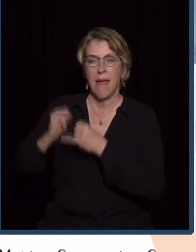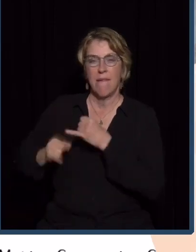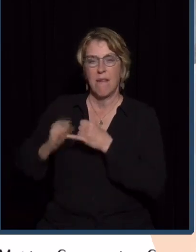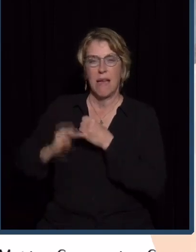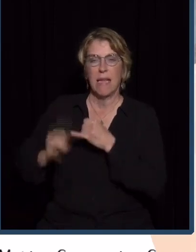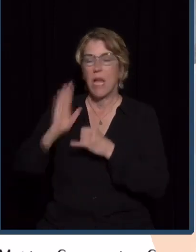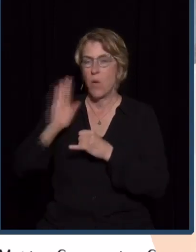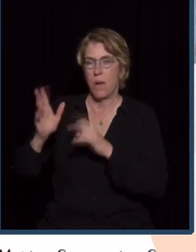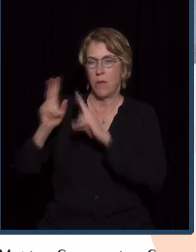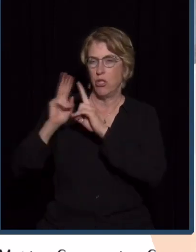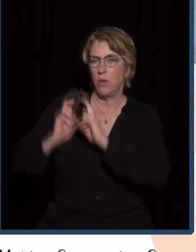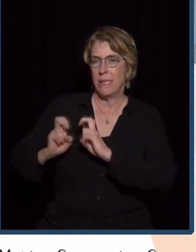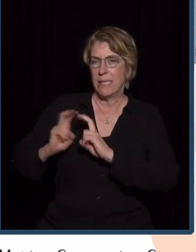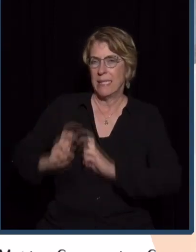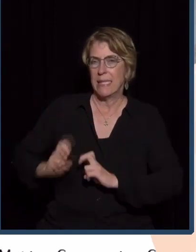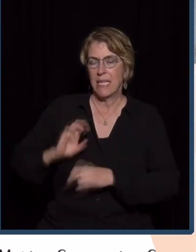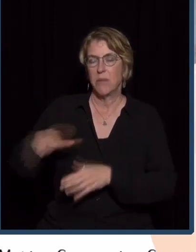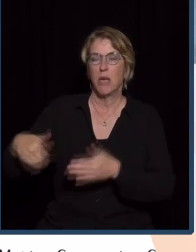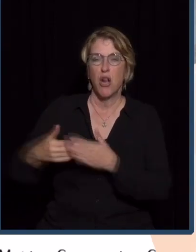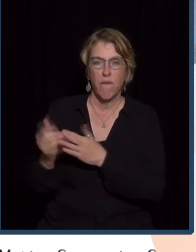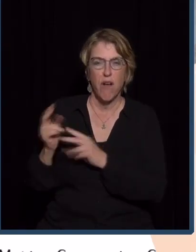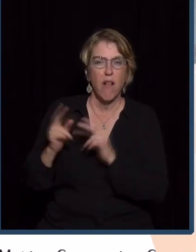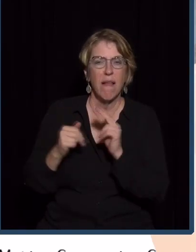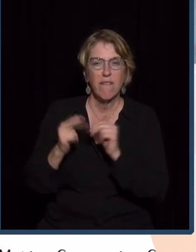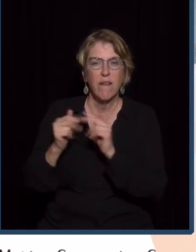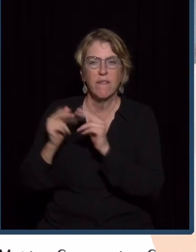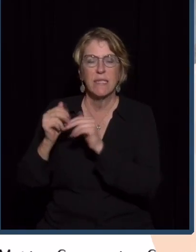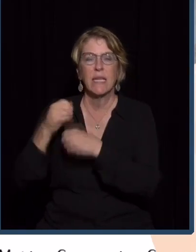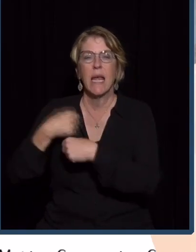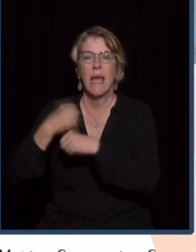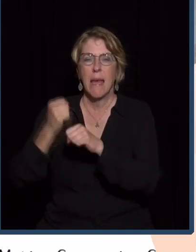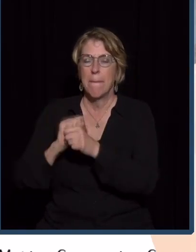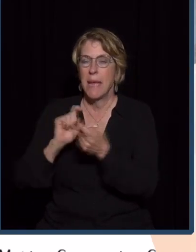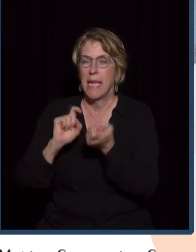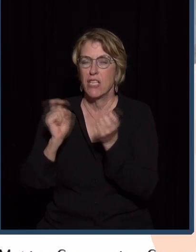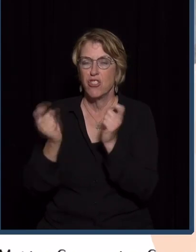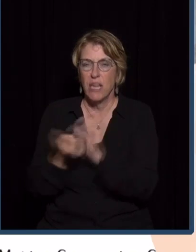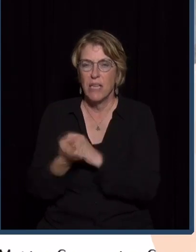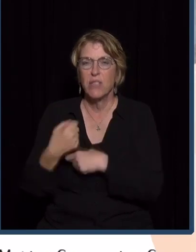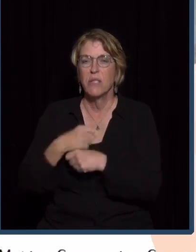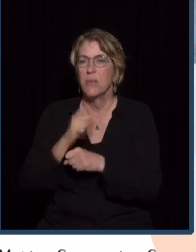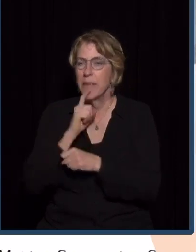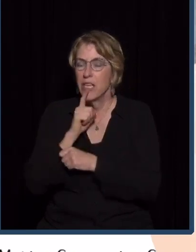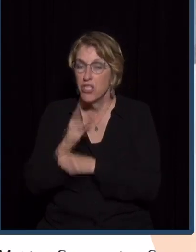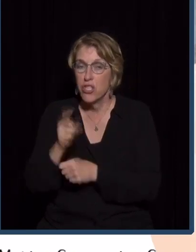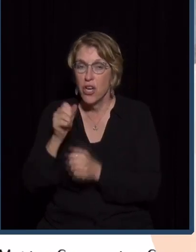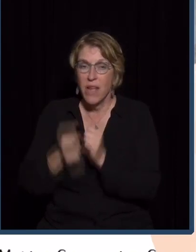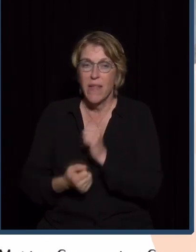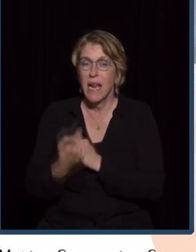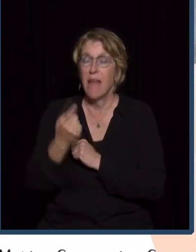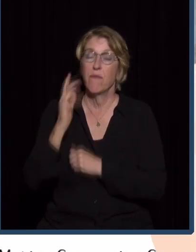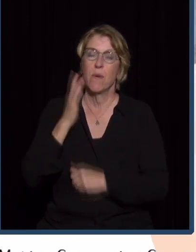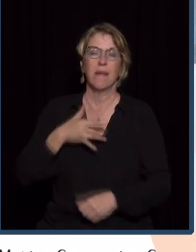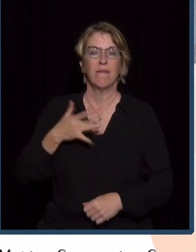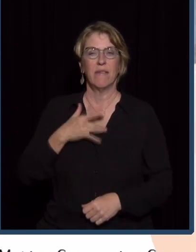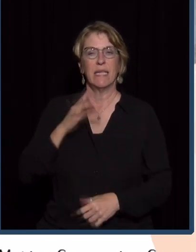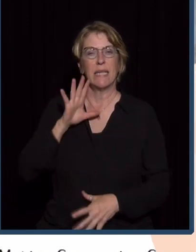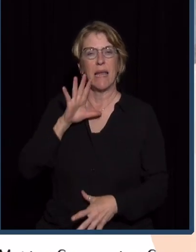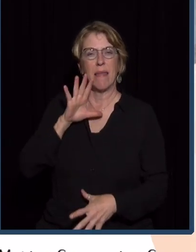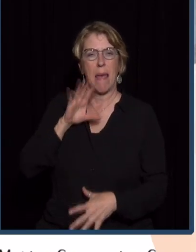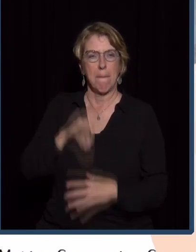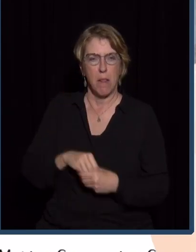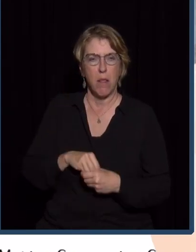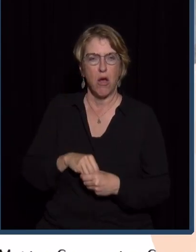across all of our facilities and make changes to ensure that everyone has a sense of belonging.